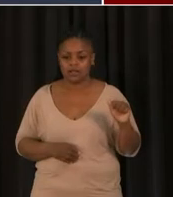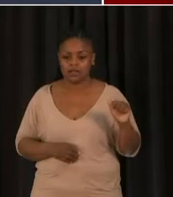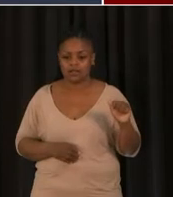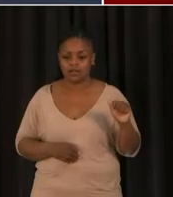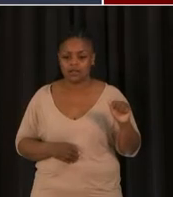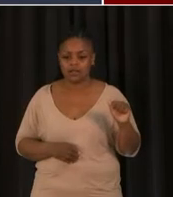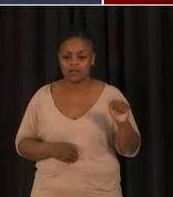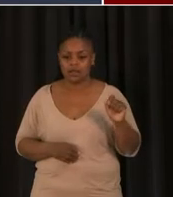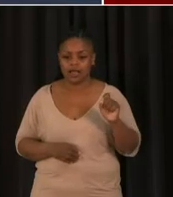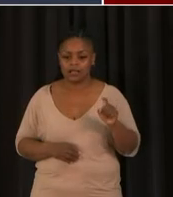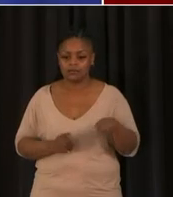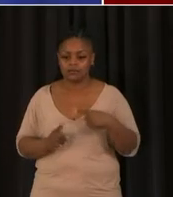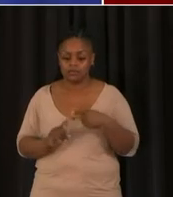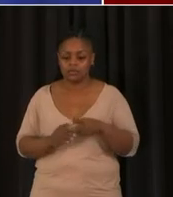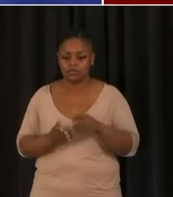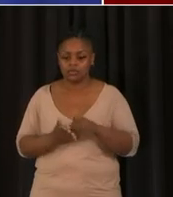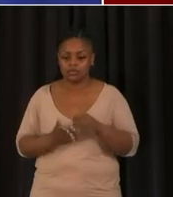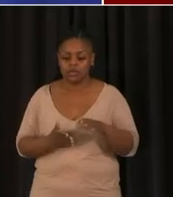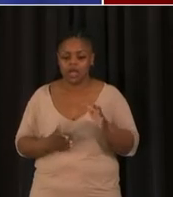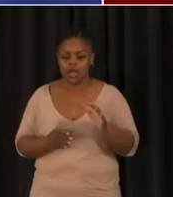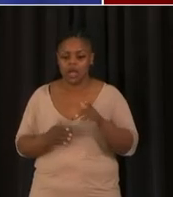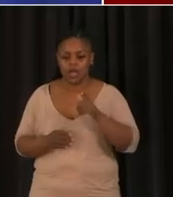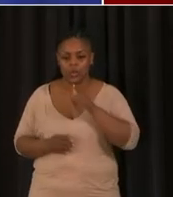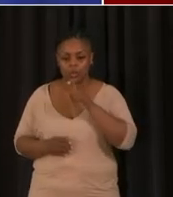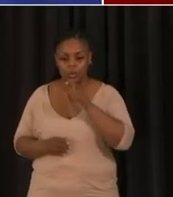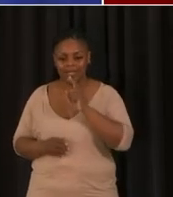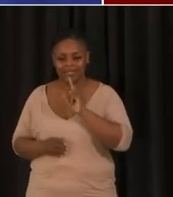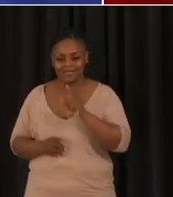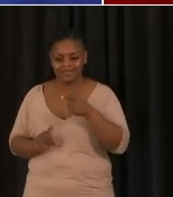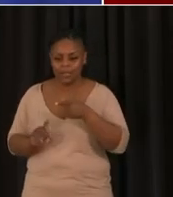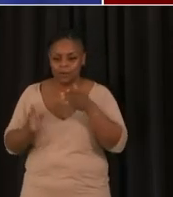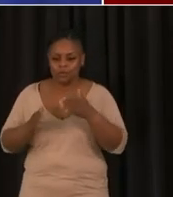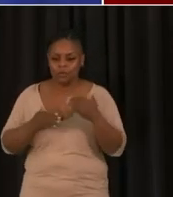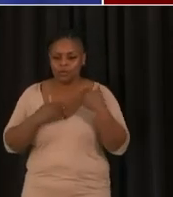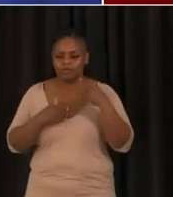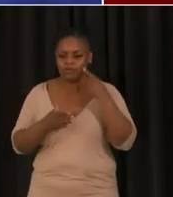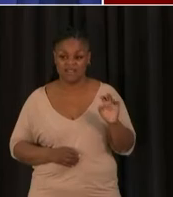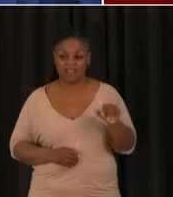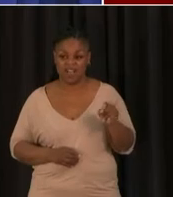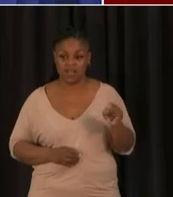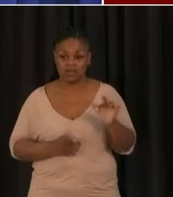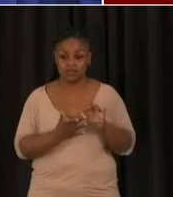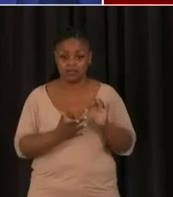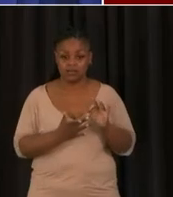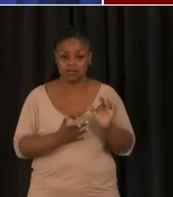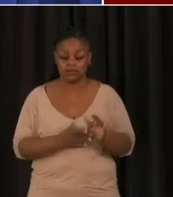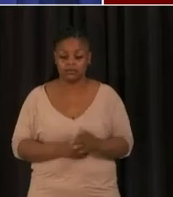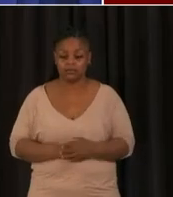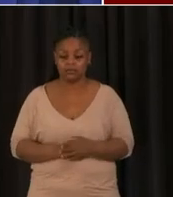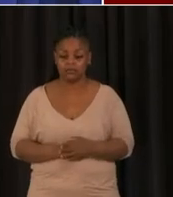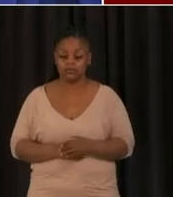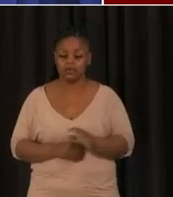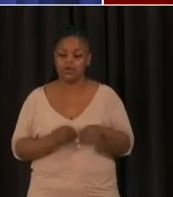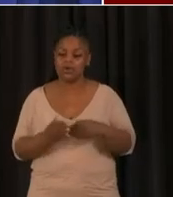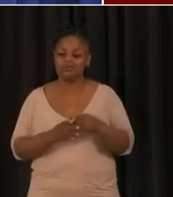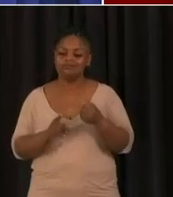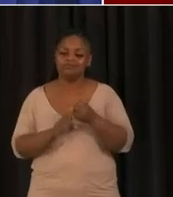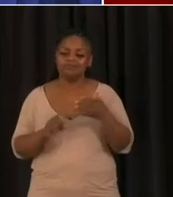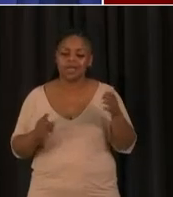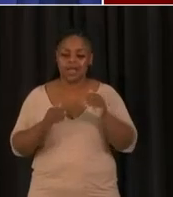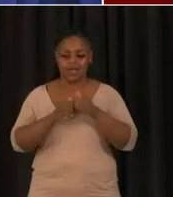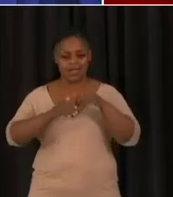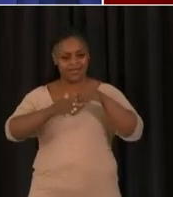credit bureaus to understand how DC residents' credit health changed between February and October of last year. So I think after the title